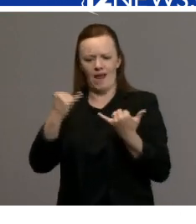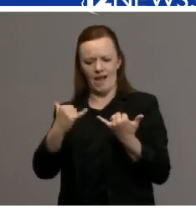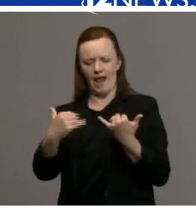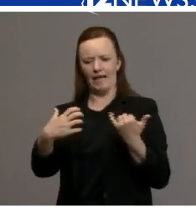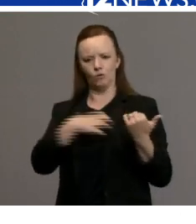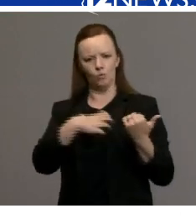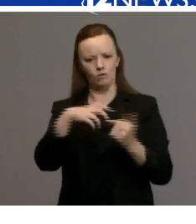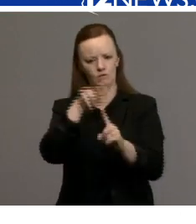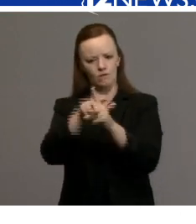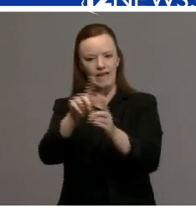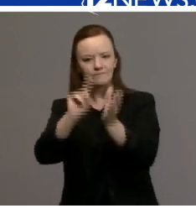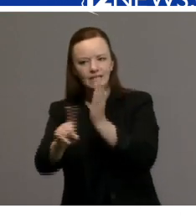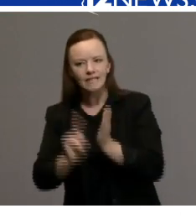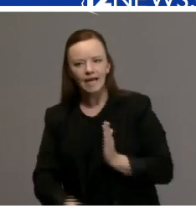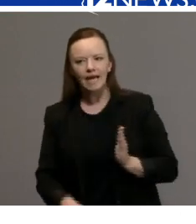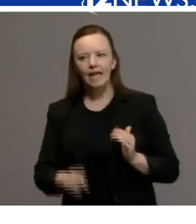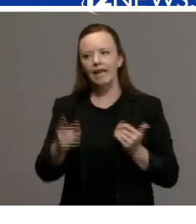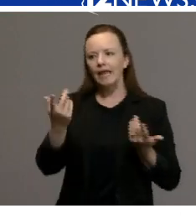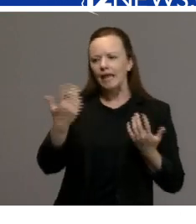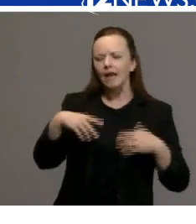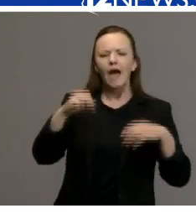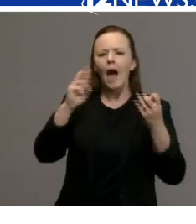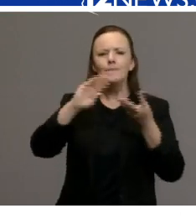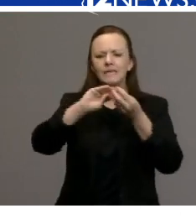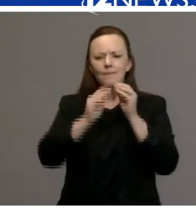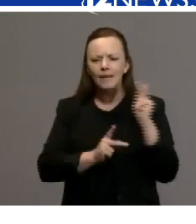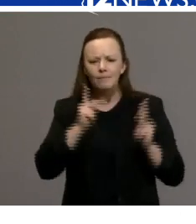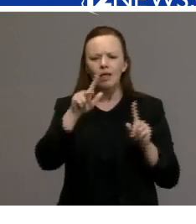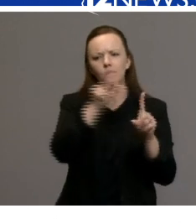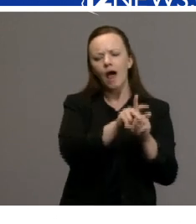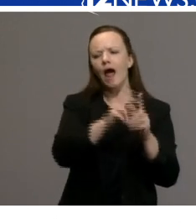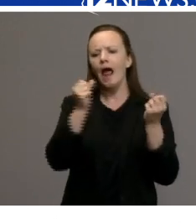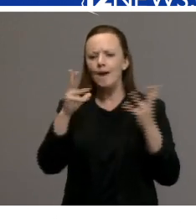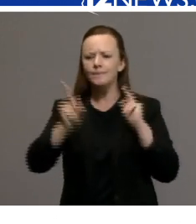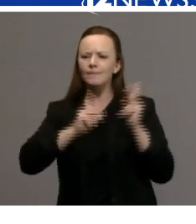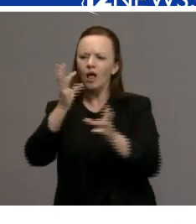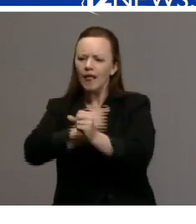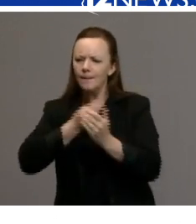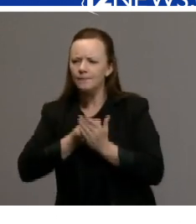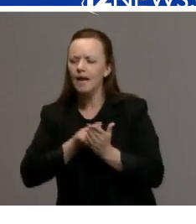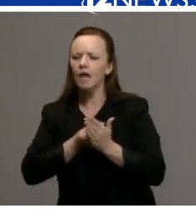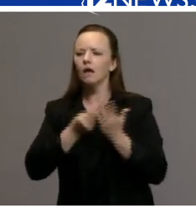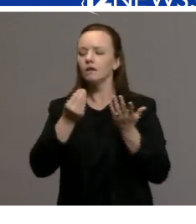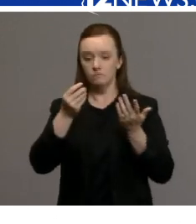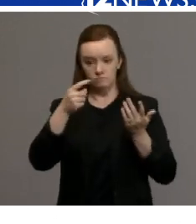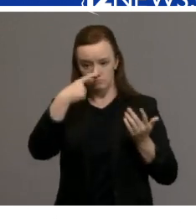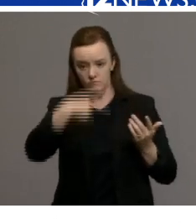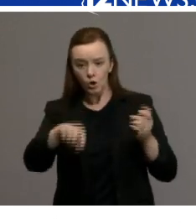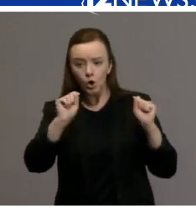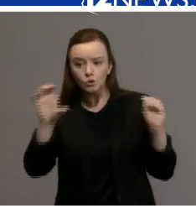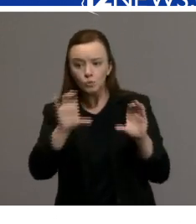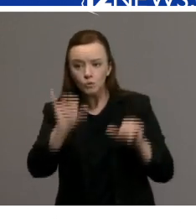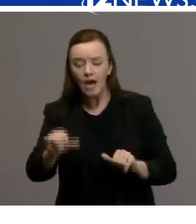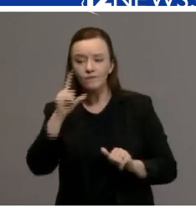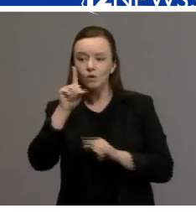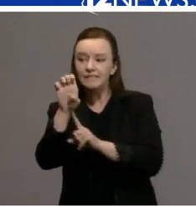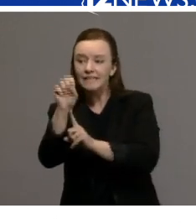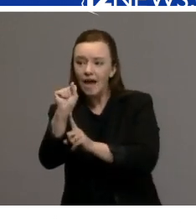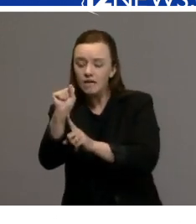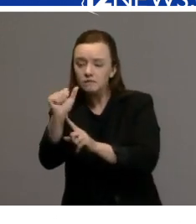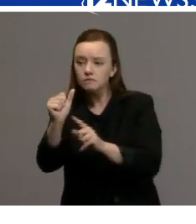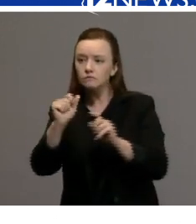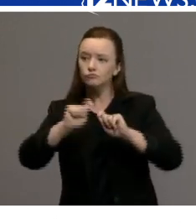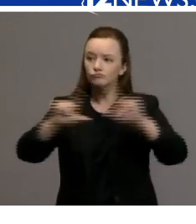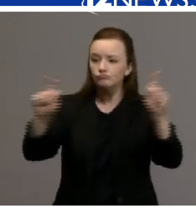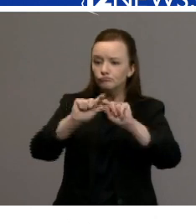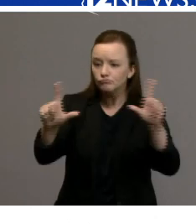you do that to give Arizonans a better idea of what DES is doing on a daily basis to improve? So the first focus right